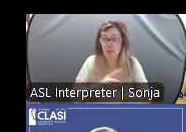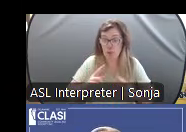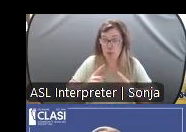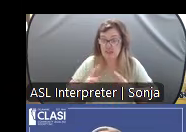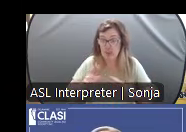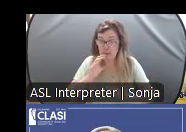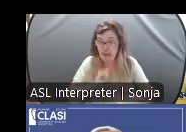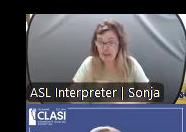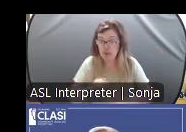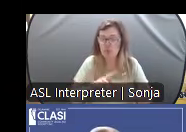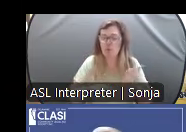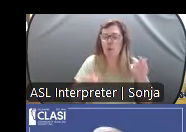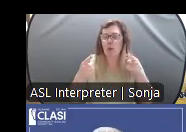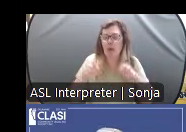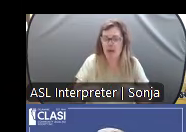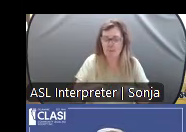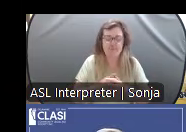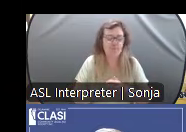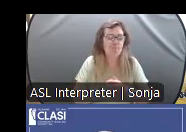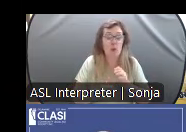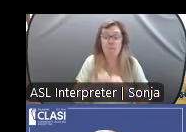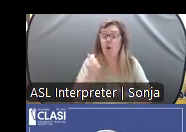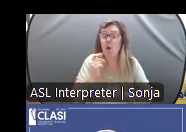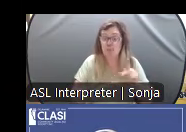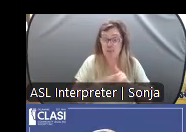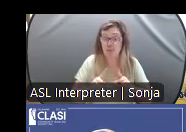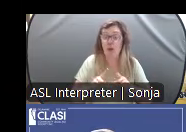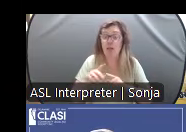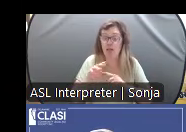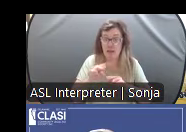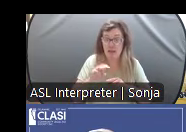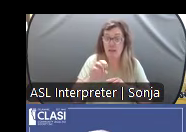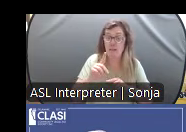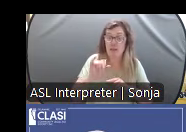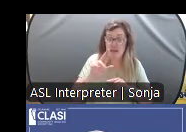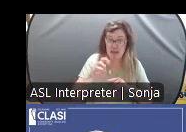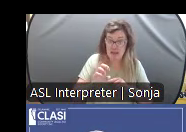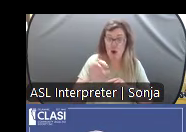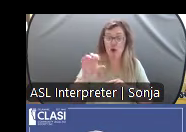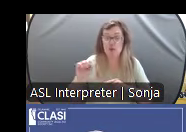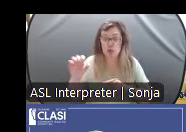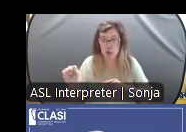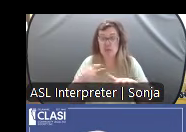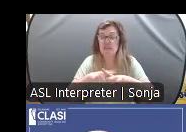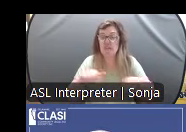the vast majority of people took Medicare and Social Security at 65.